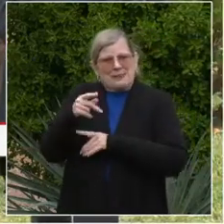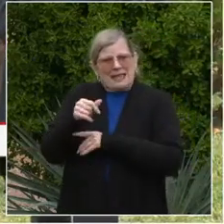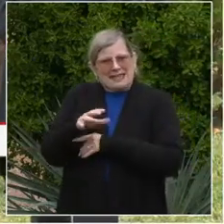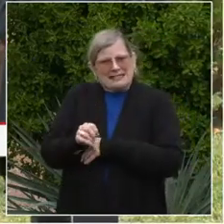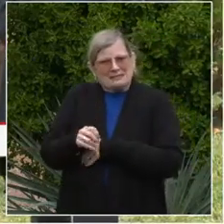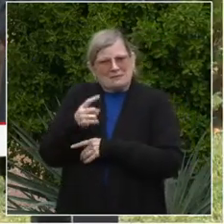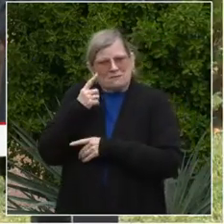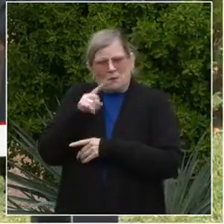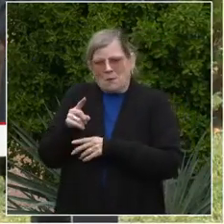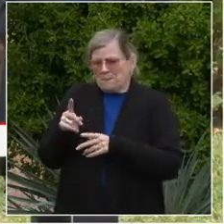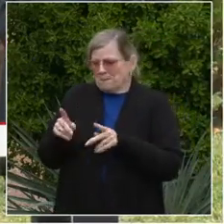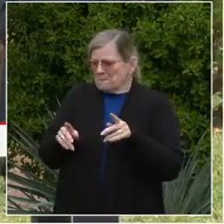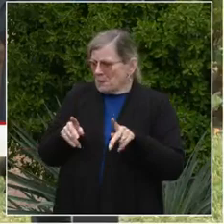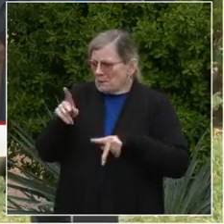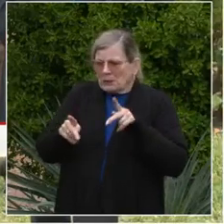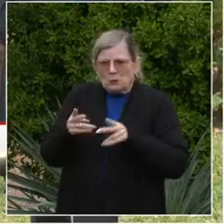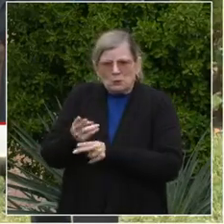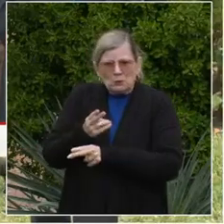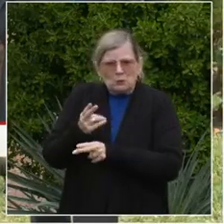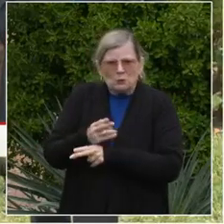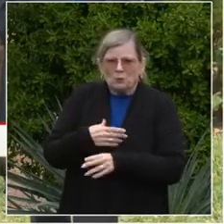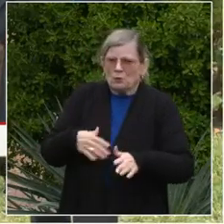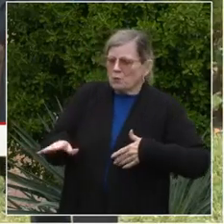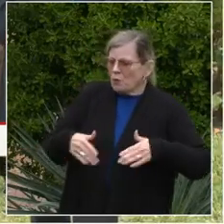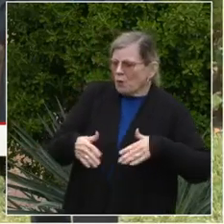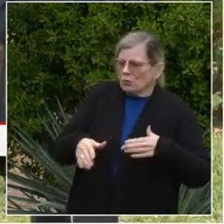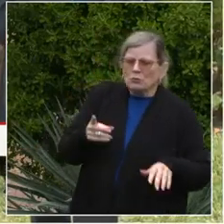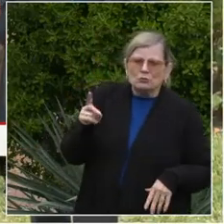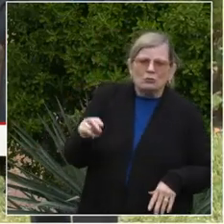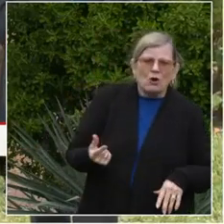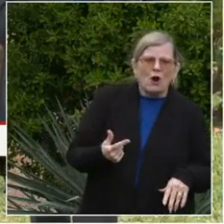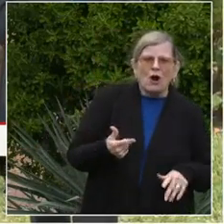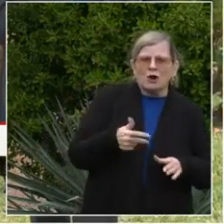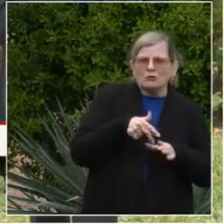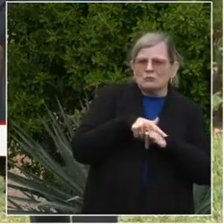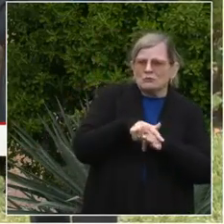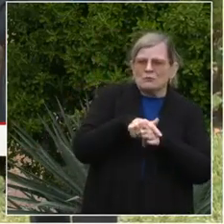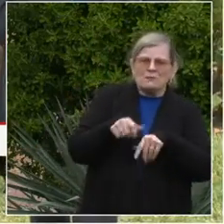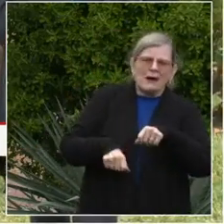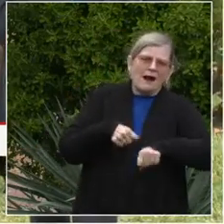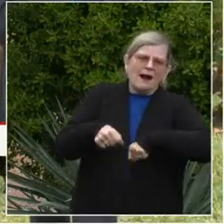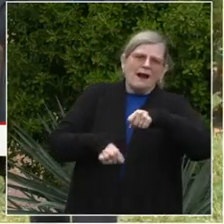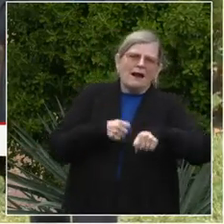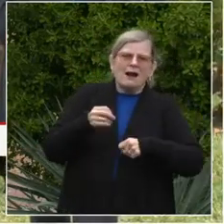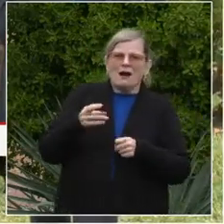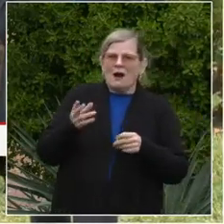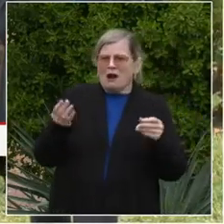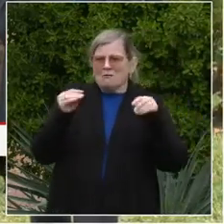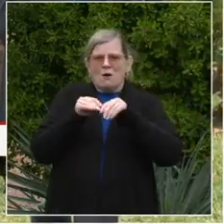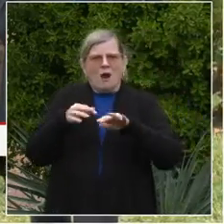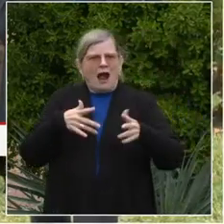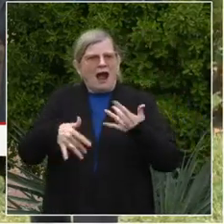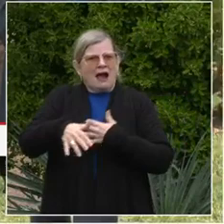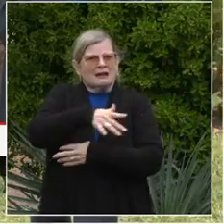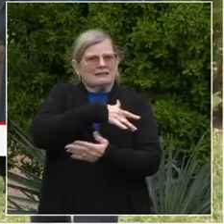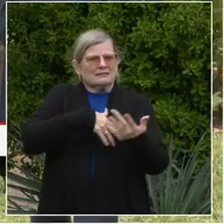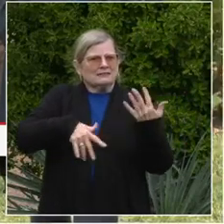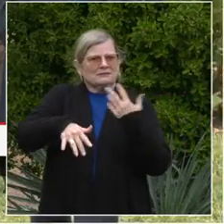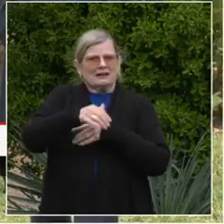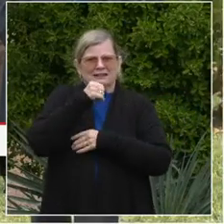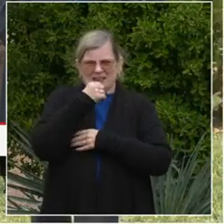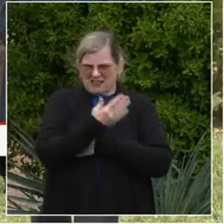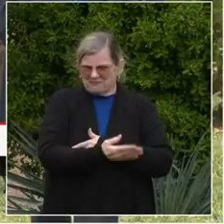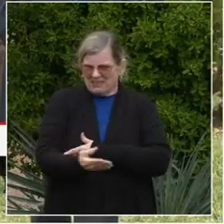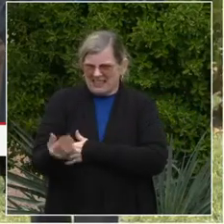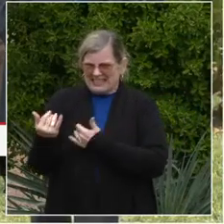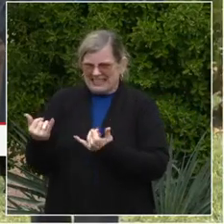who haven't been on a bike or walked their dog or walked around their neighborhood a mile every morning that are now doing that. And